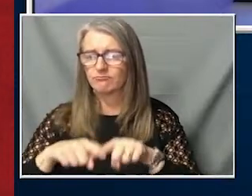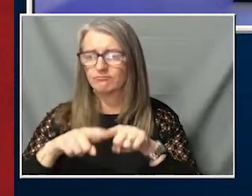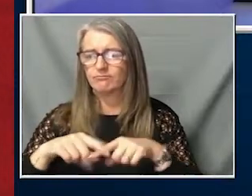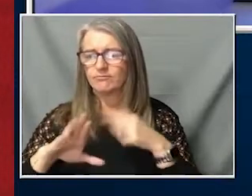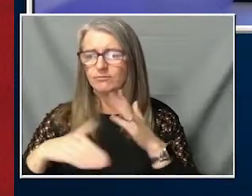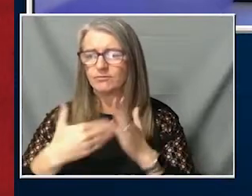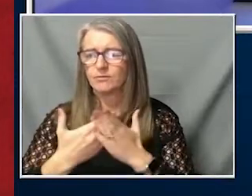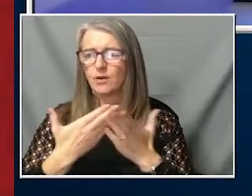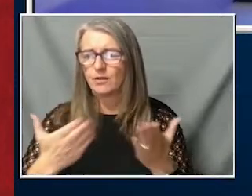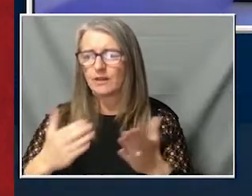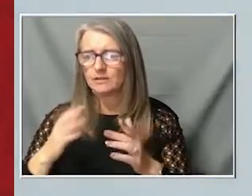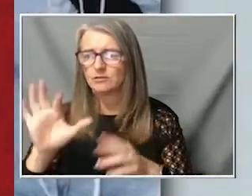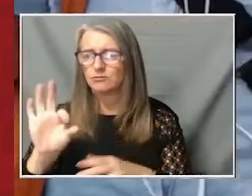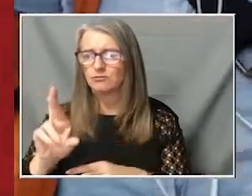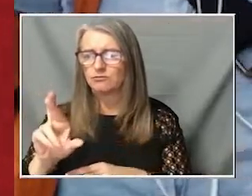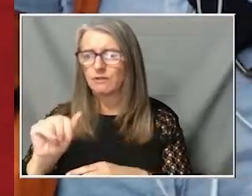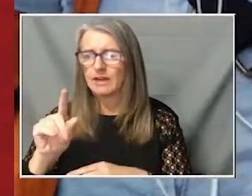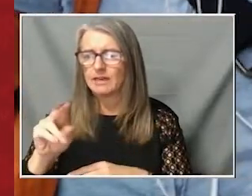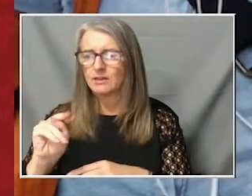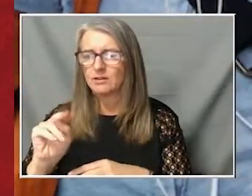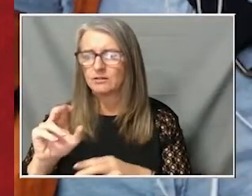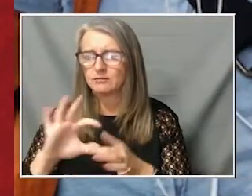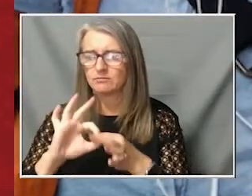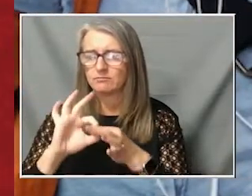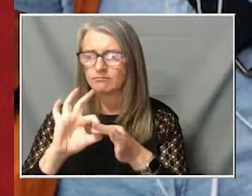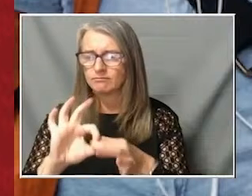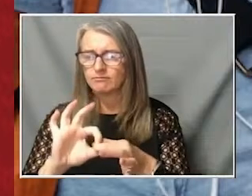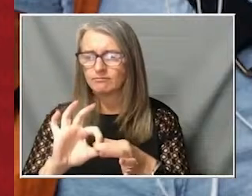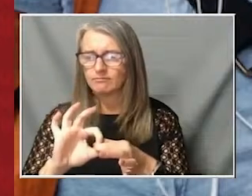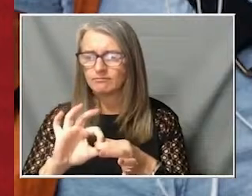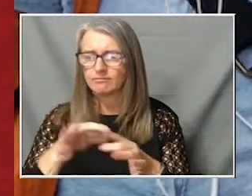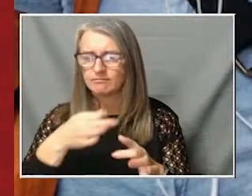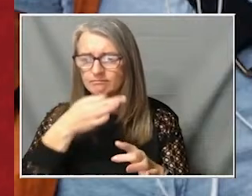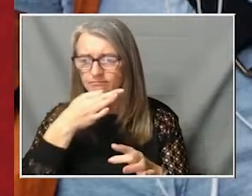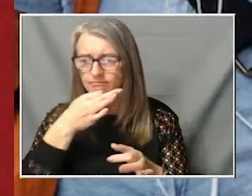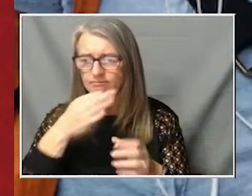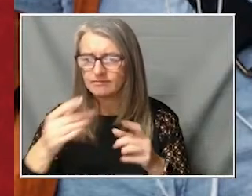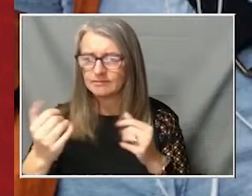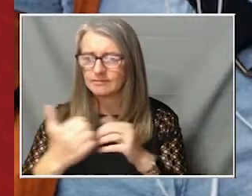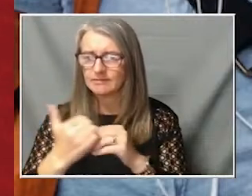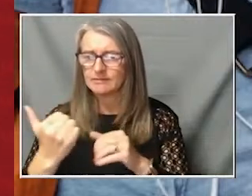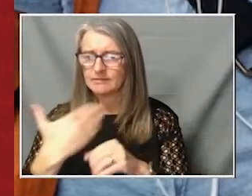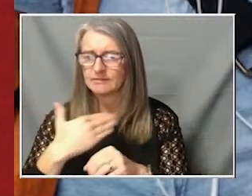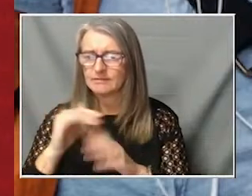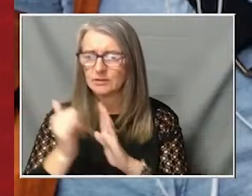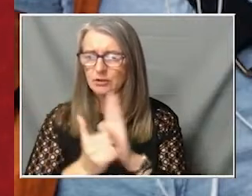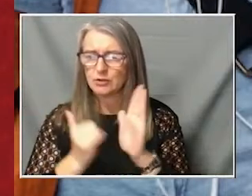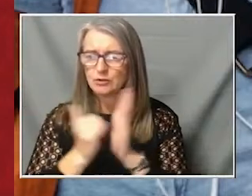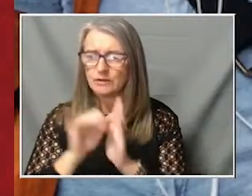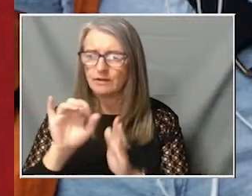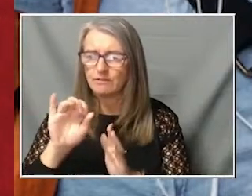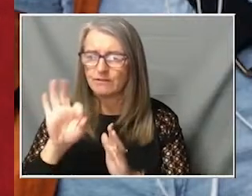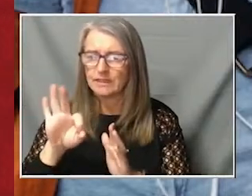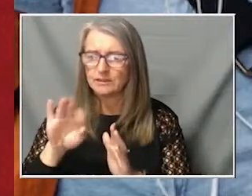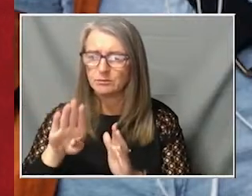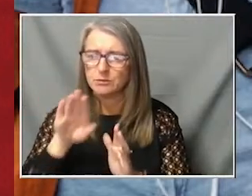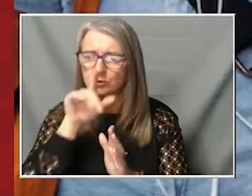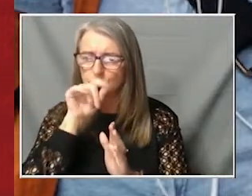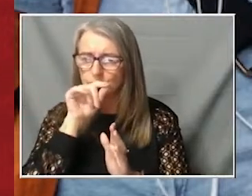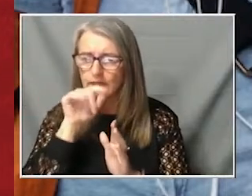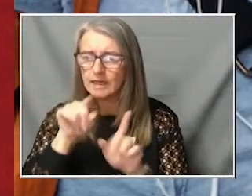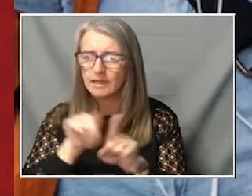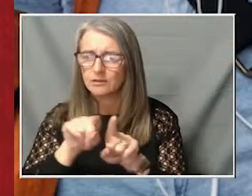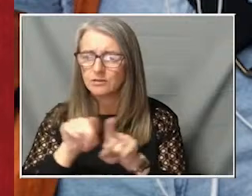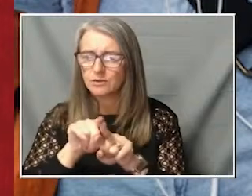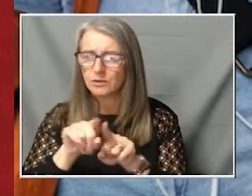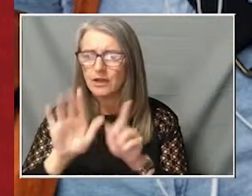things radon. These experts are all ready to take your questions, so you can send those in to us on YouTube, Facebook, Twitter, and the Medical News Network. You can find